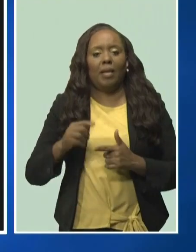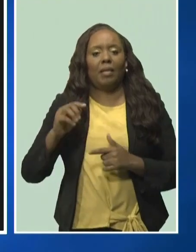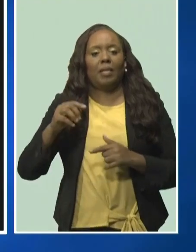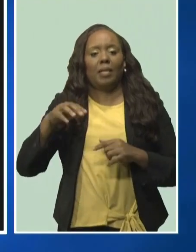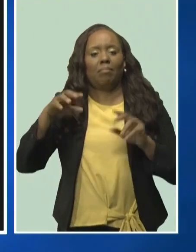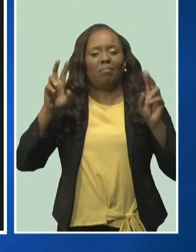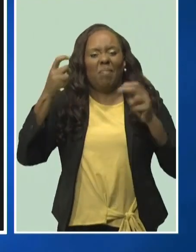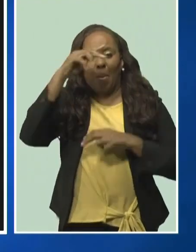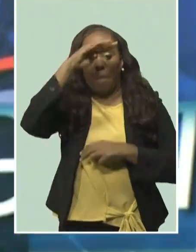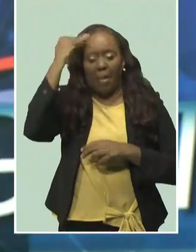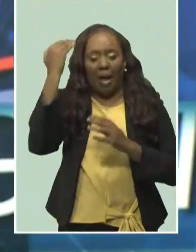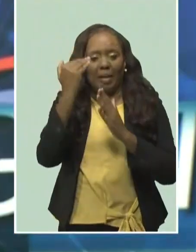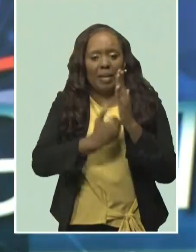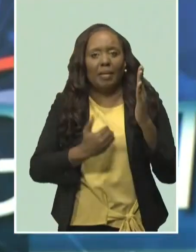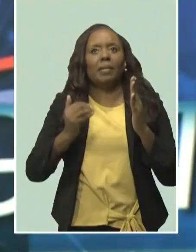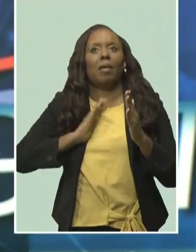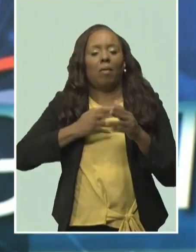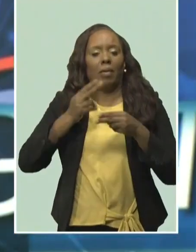So